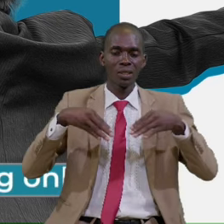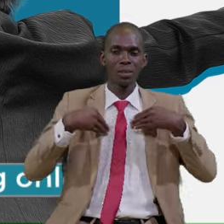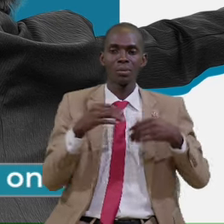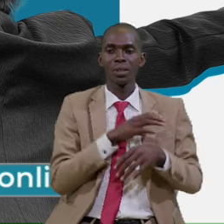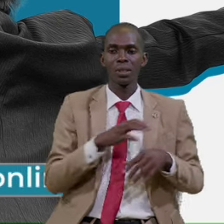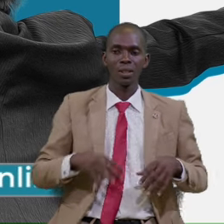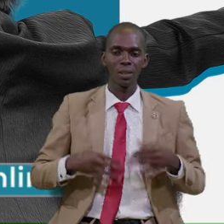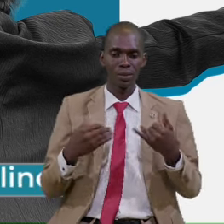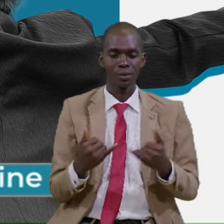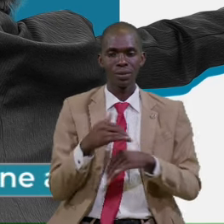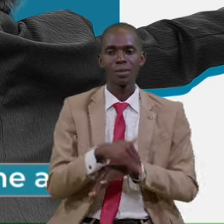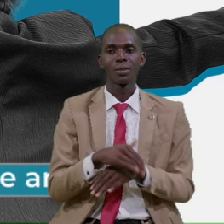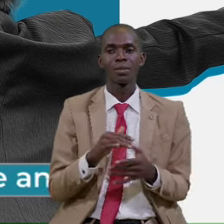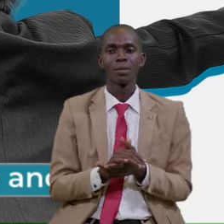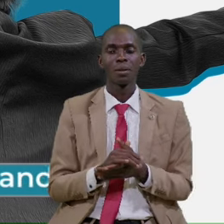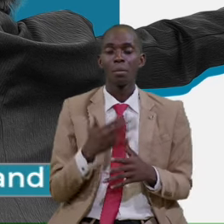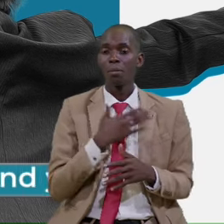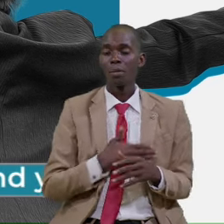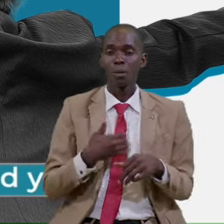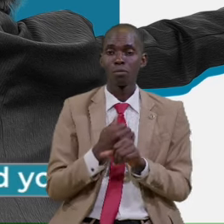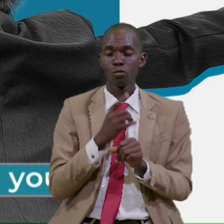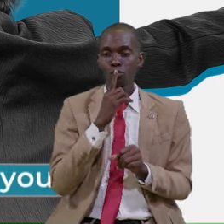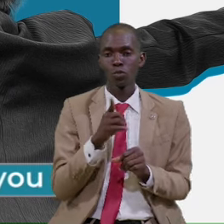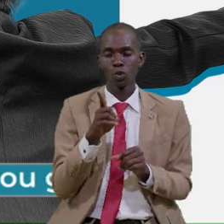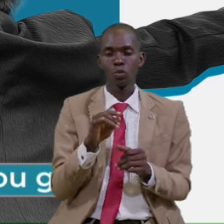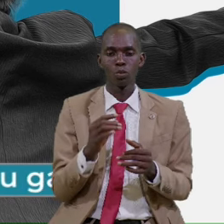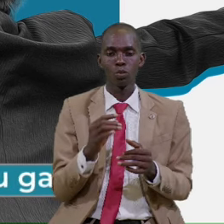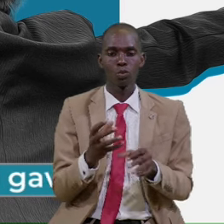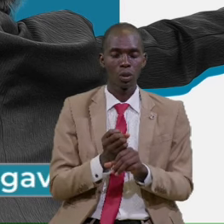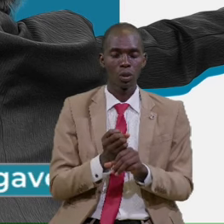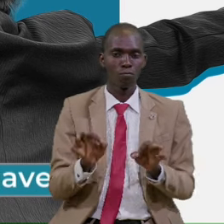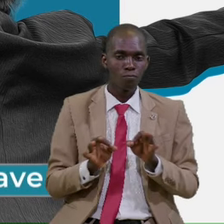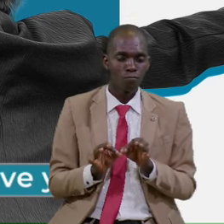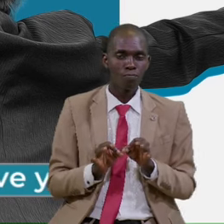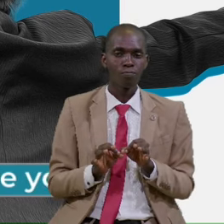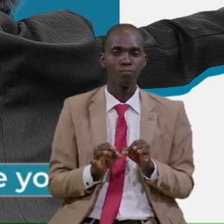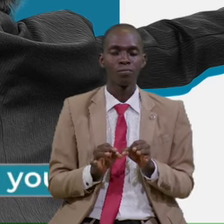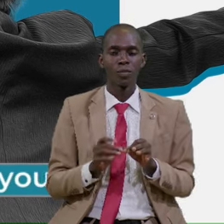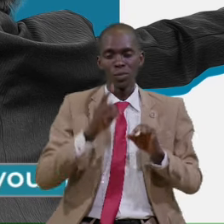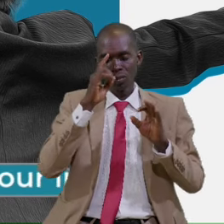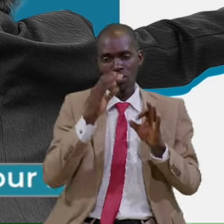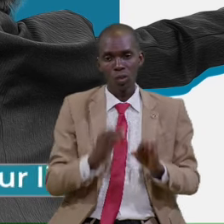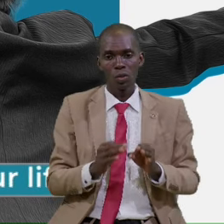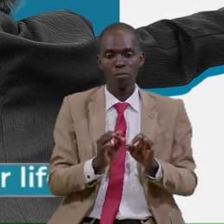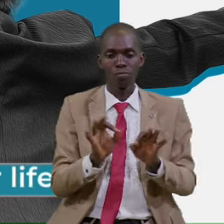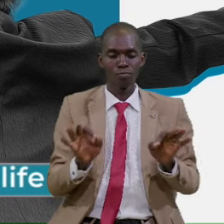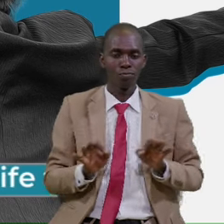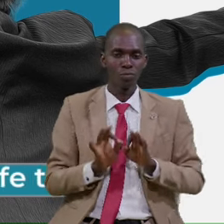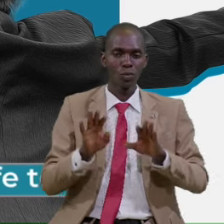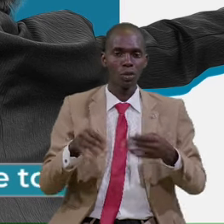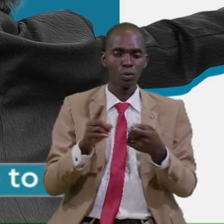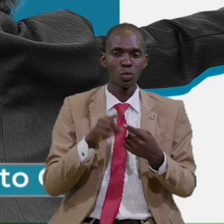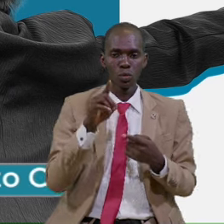tonight please ensure to compete the forms decision sleps given to you are